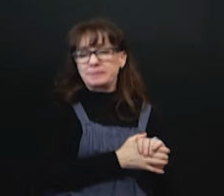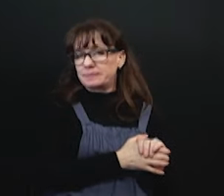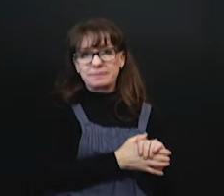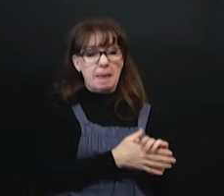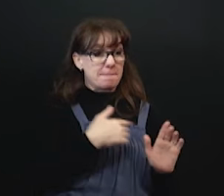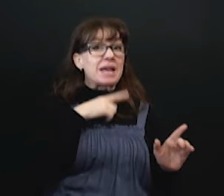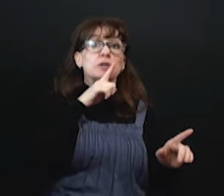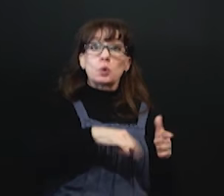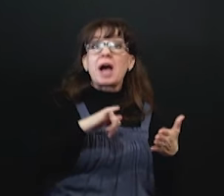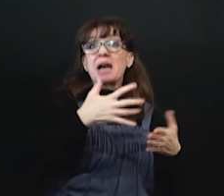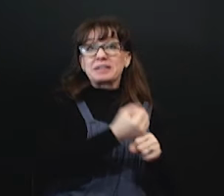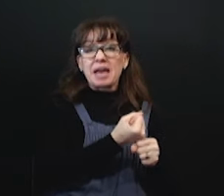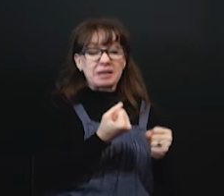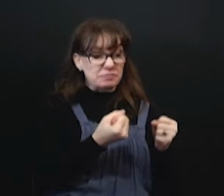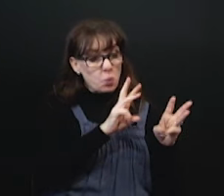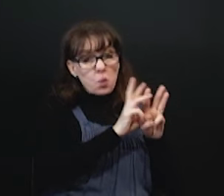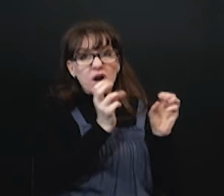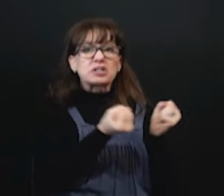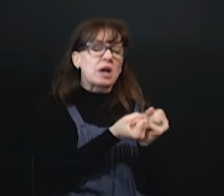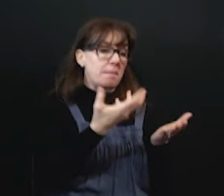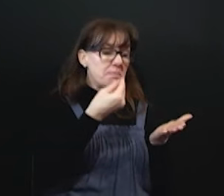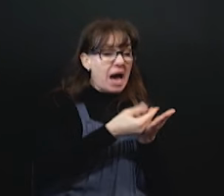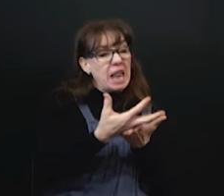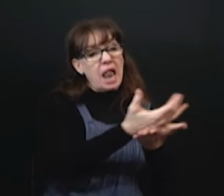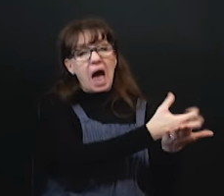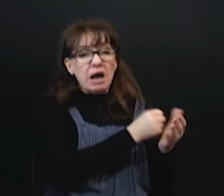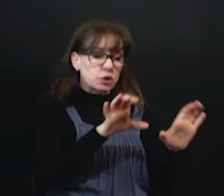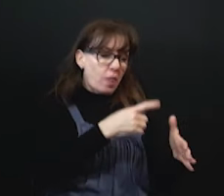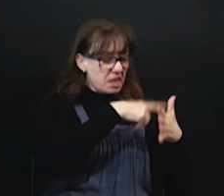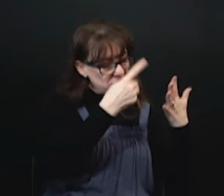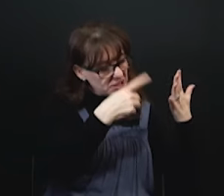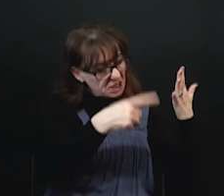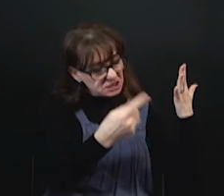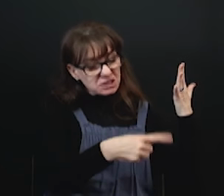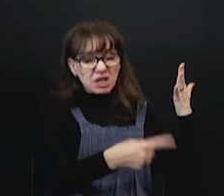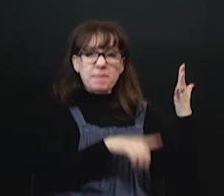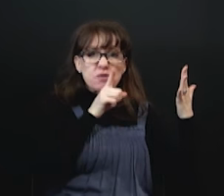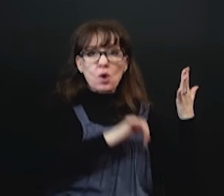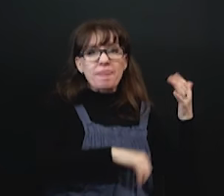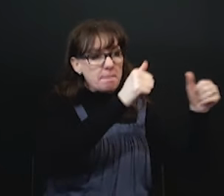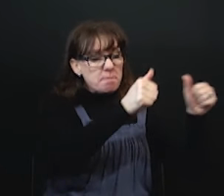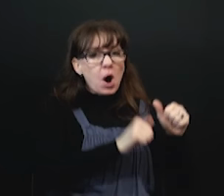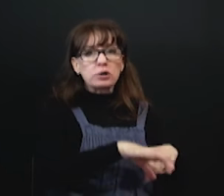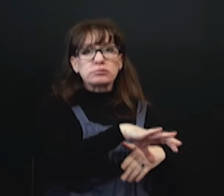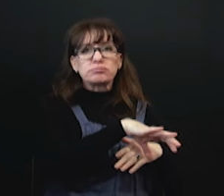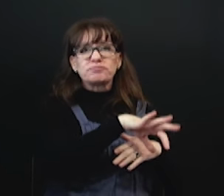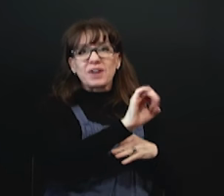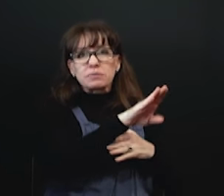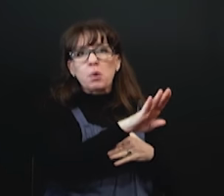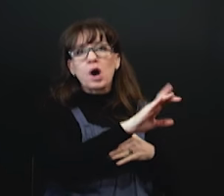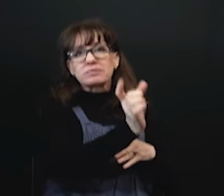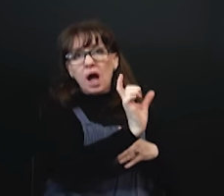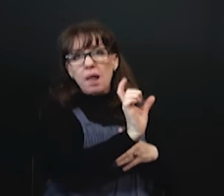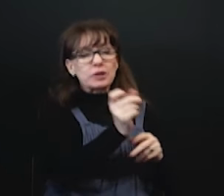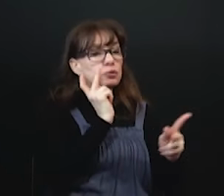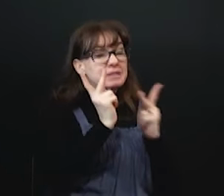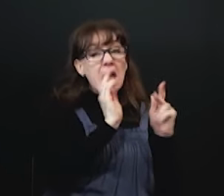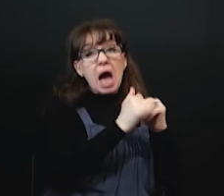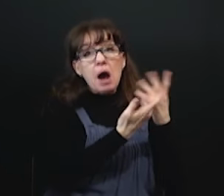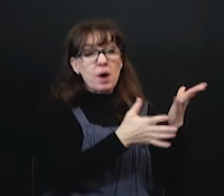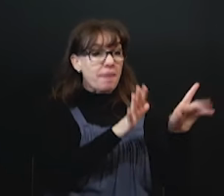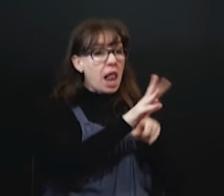By making sure I get enough seminars and I make enough money and I do enough this and I do enough that and I make sure I post enough on social media so people know how I care about all the